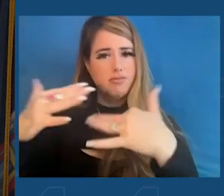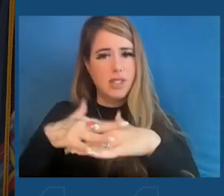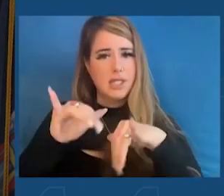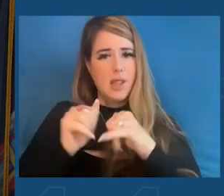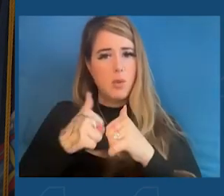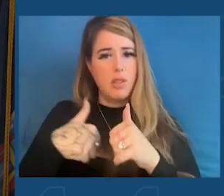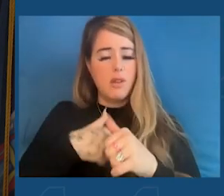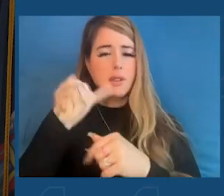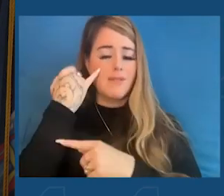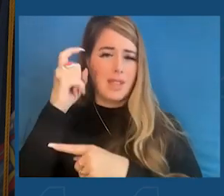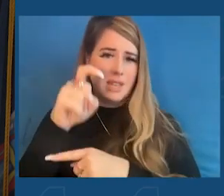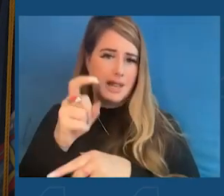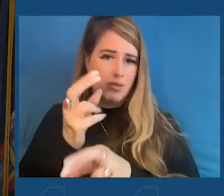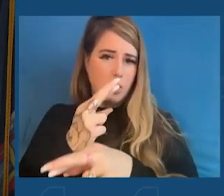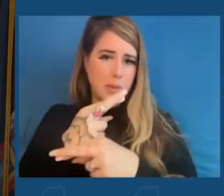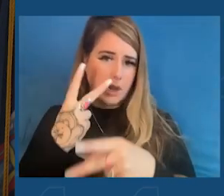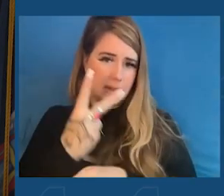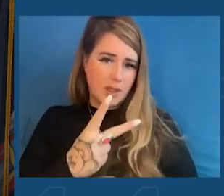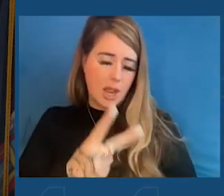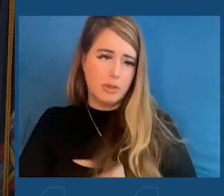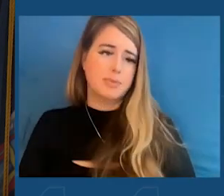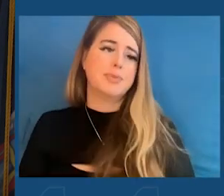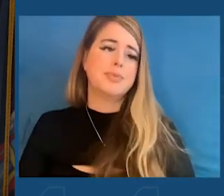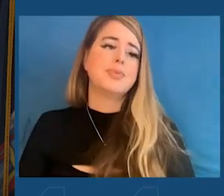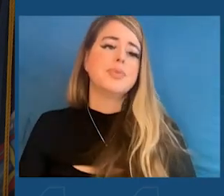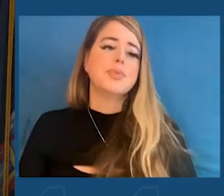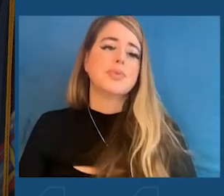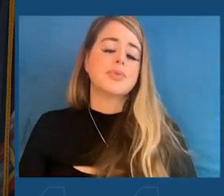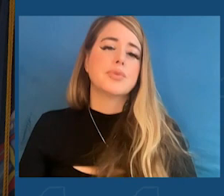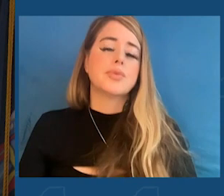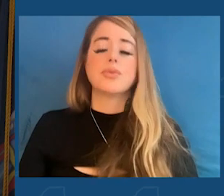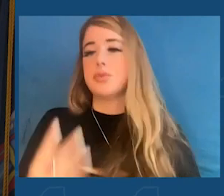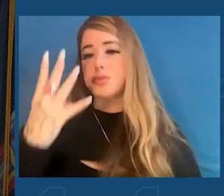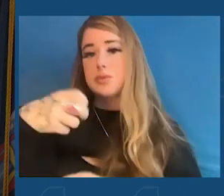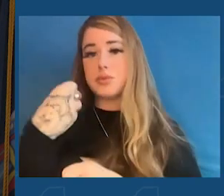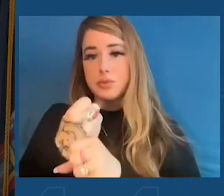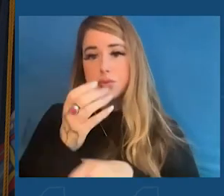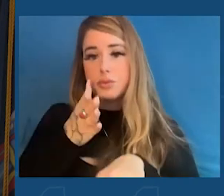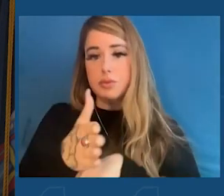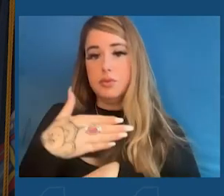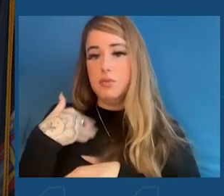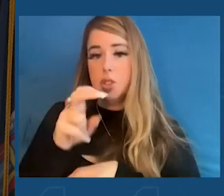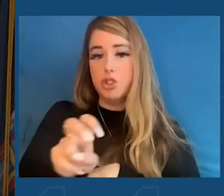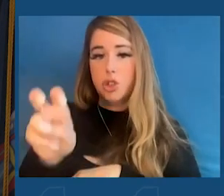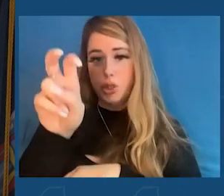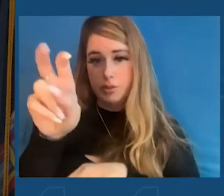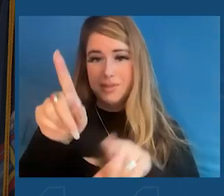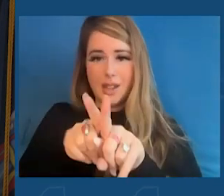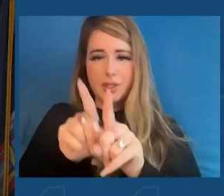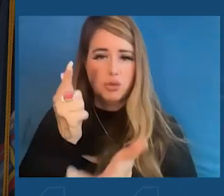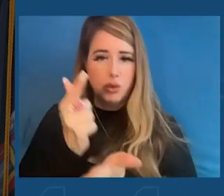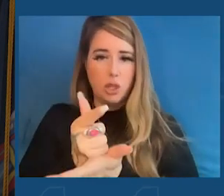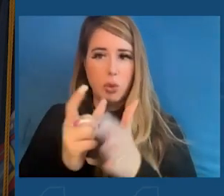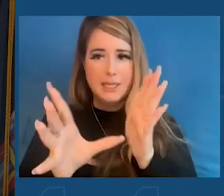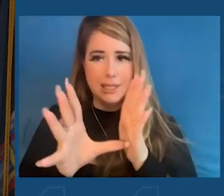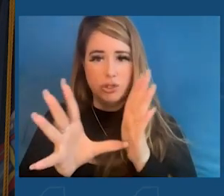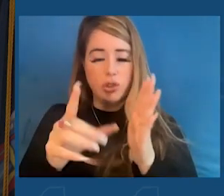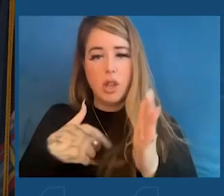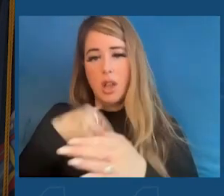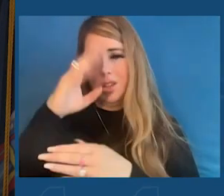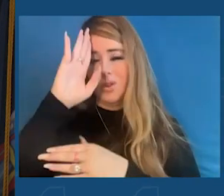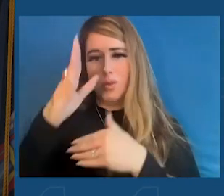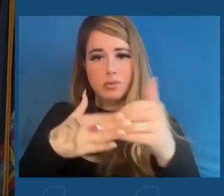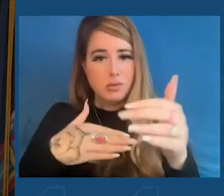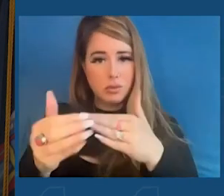case they needed reproductive care. 4 years into my journey as a graduating senior, I know that regardless of